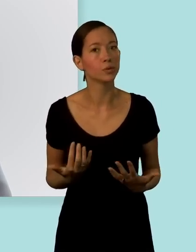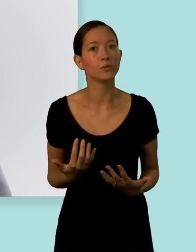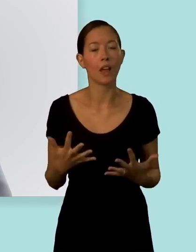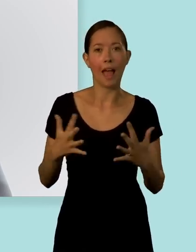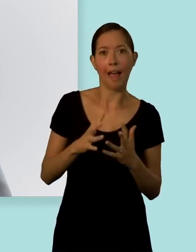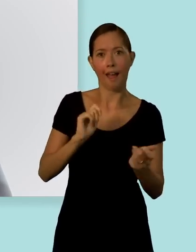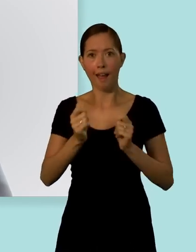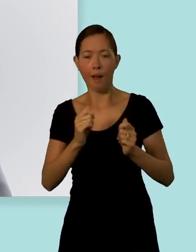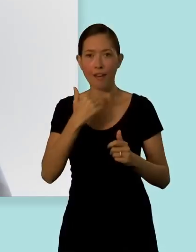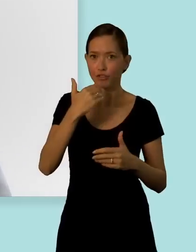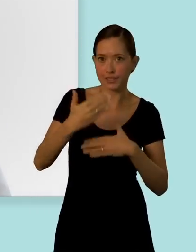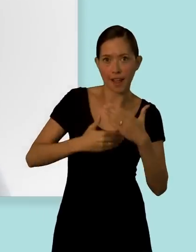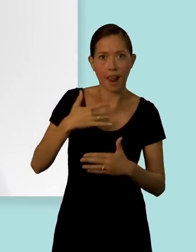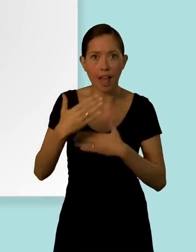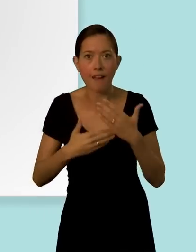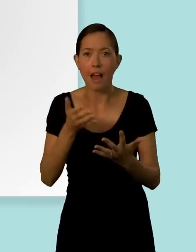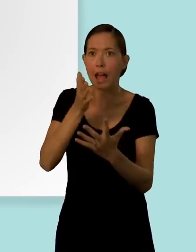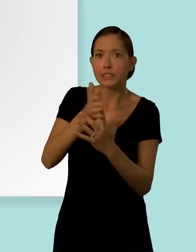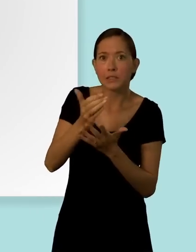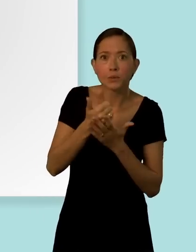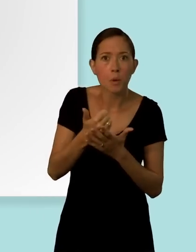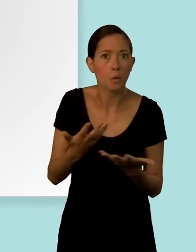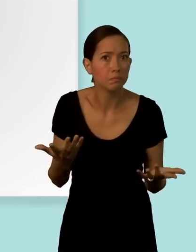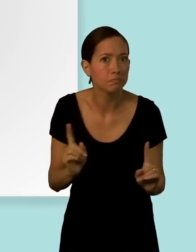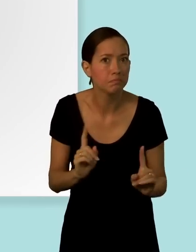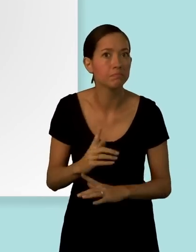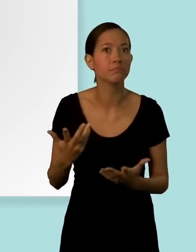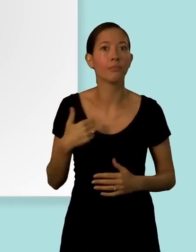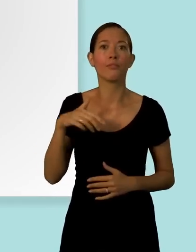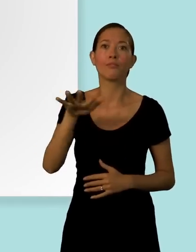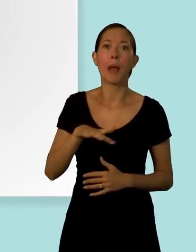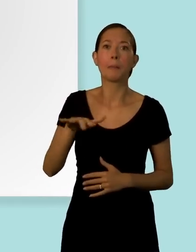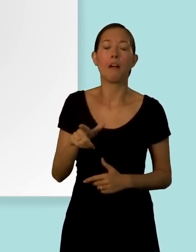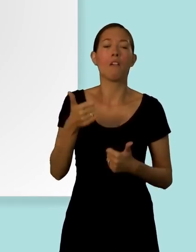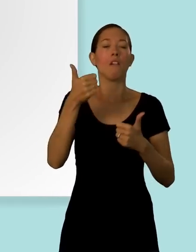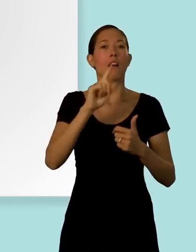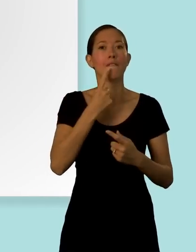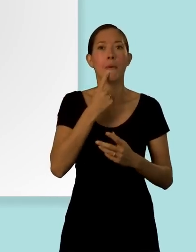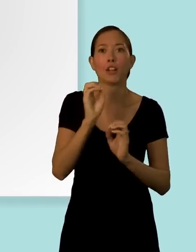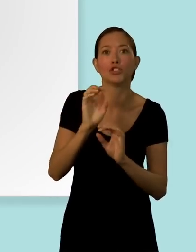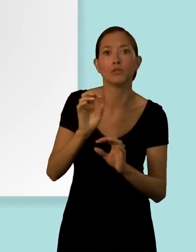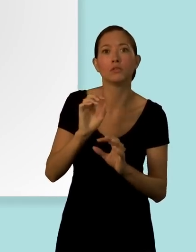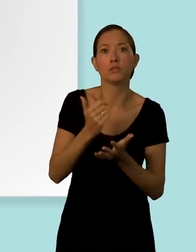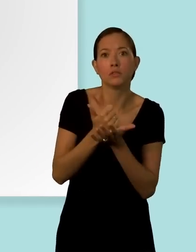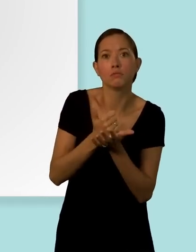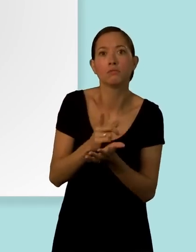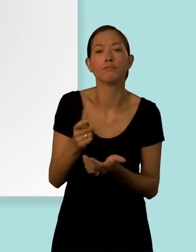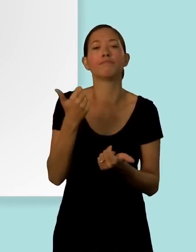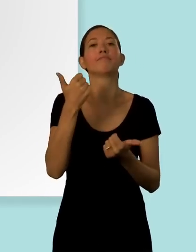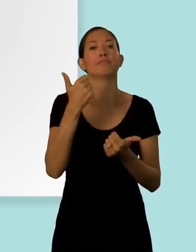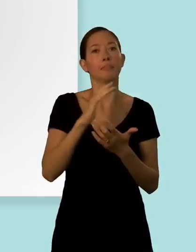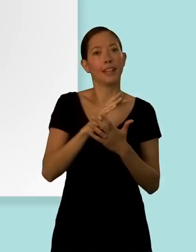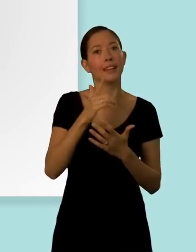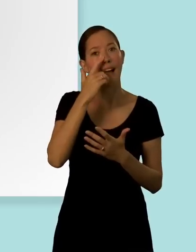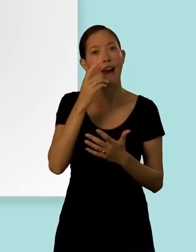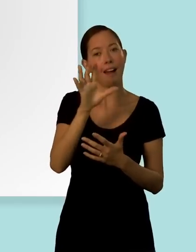to everyday life and access support. My family have taken great comfort in the information and support they've received, which has really helped to make the best choices